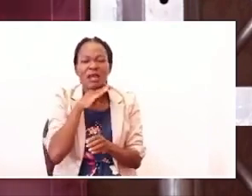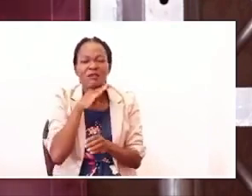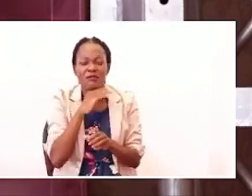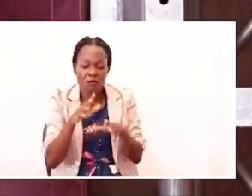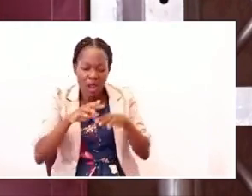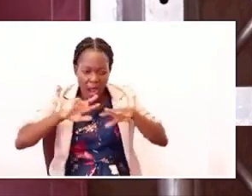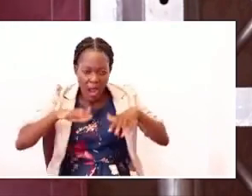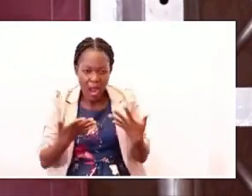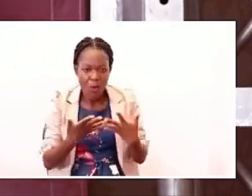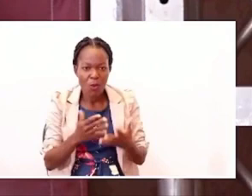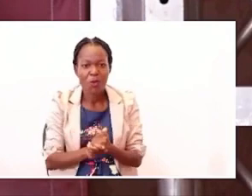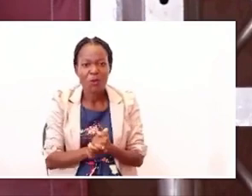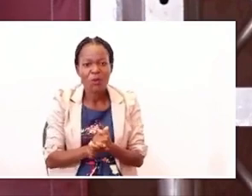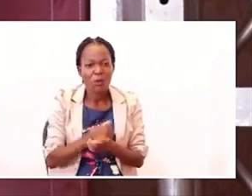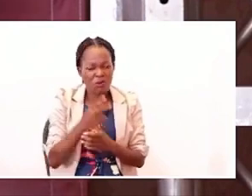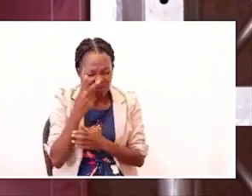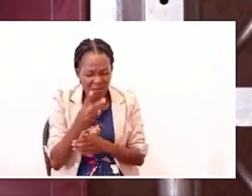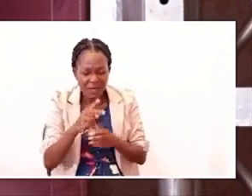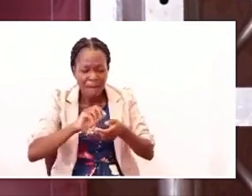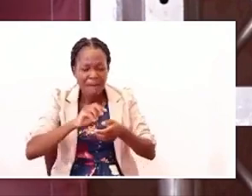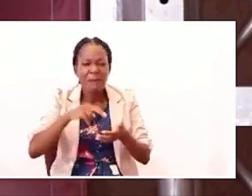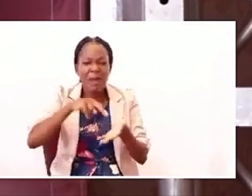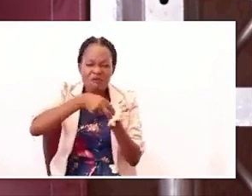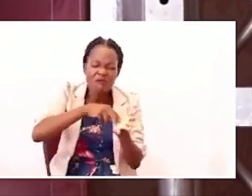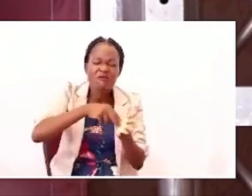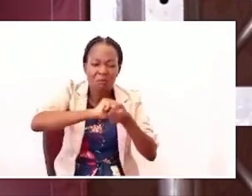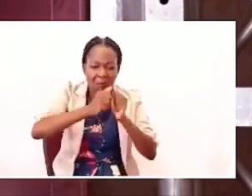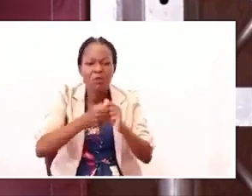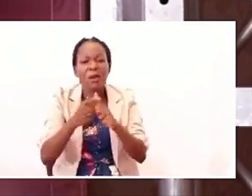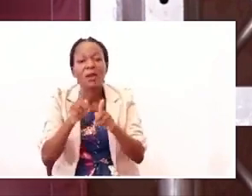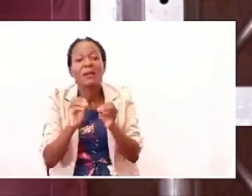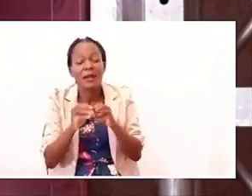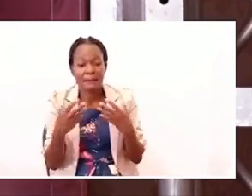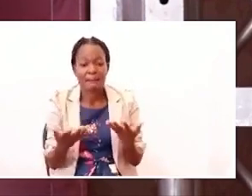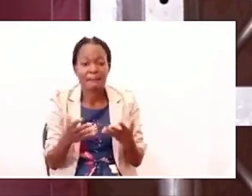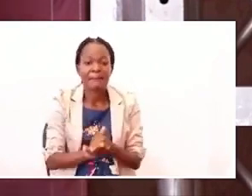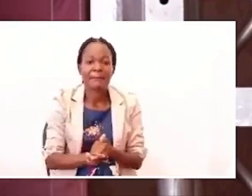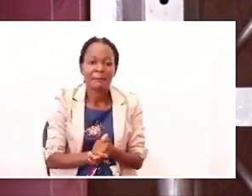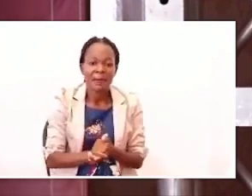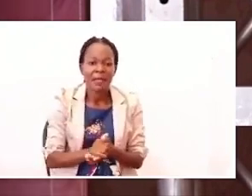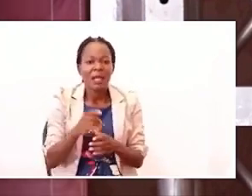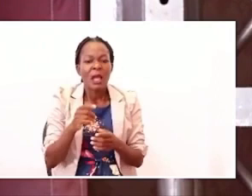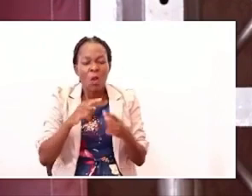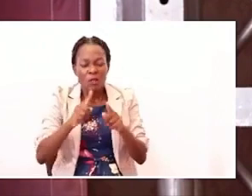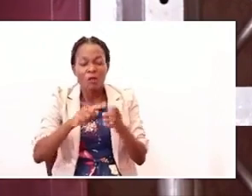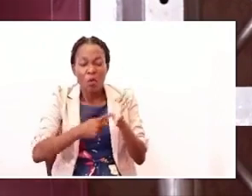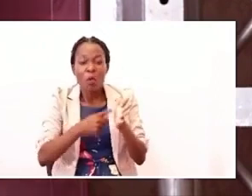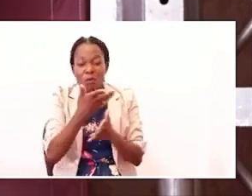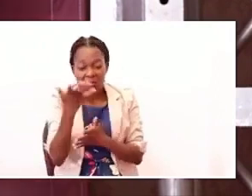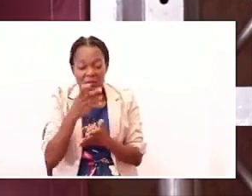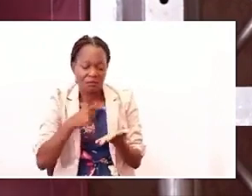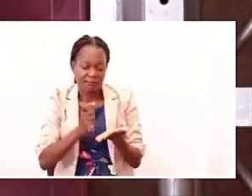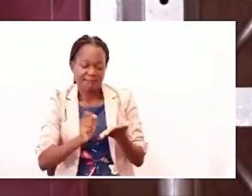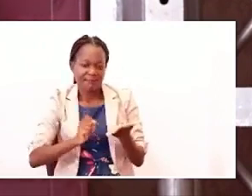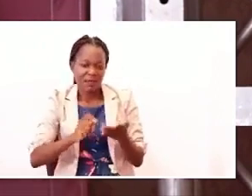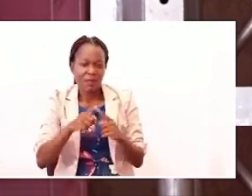these extensive vulnerabilities that we should be doing something about. The second major takeaway that I draw from